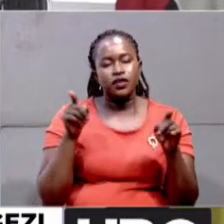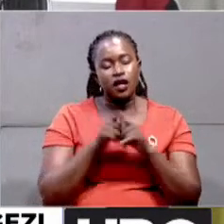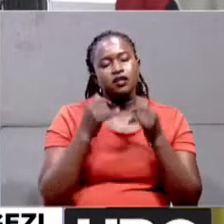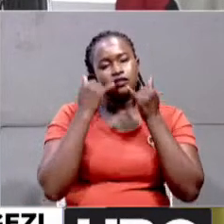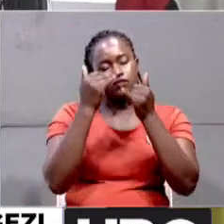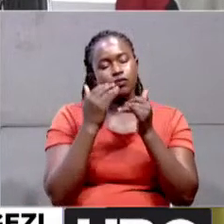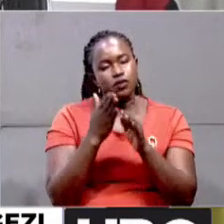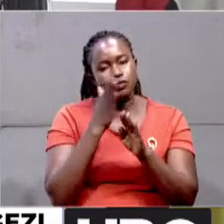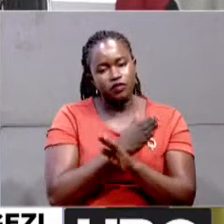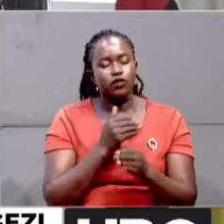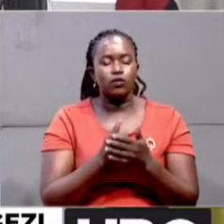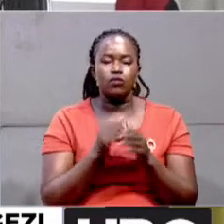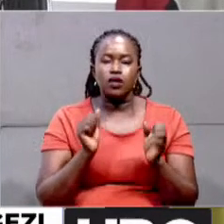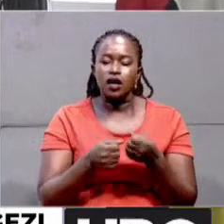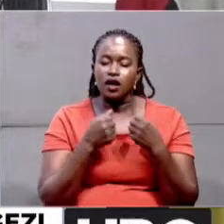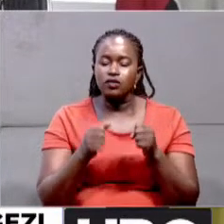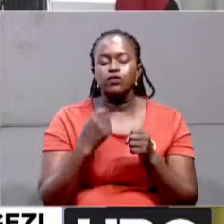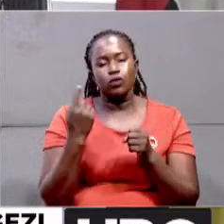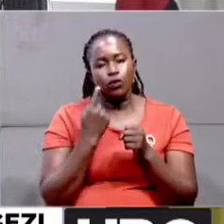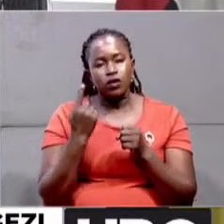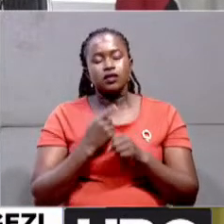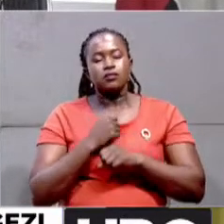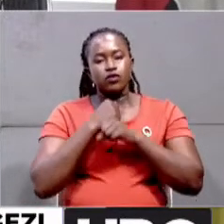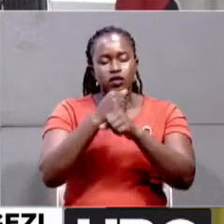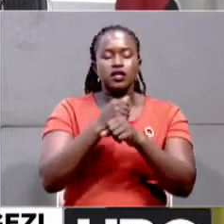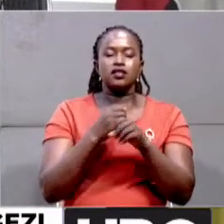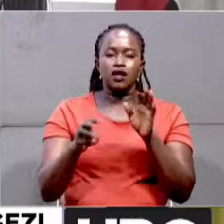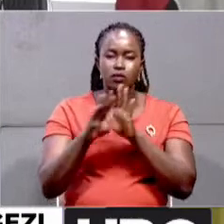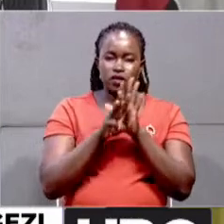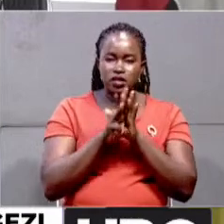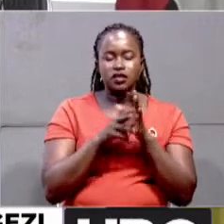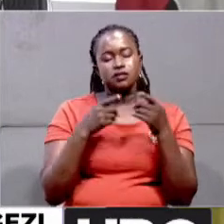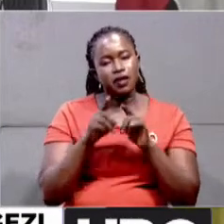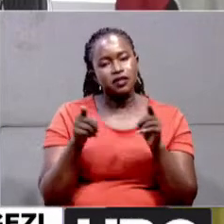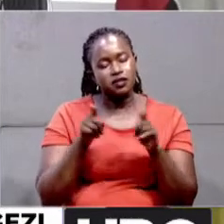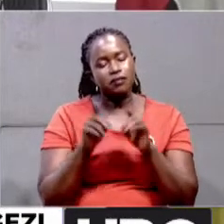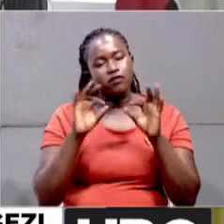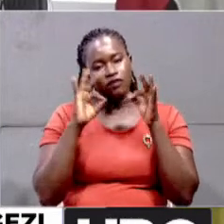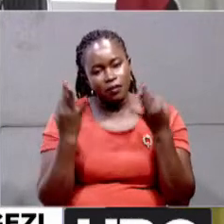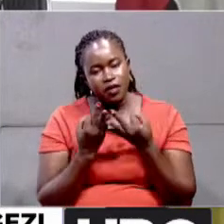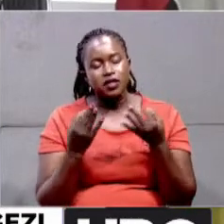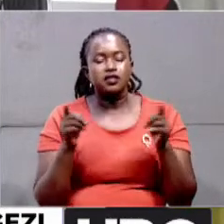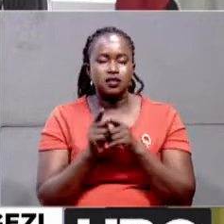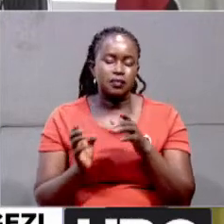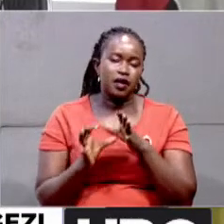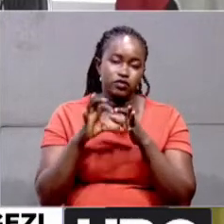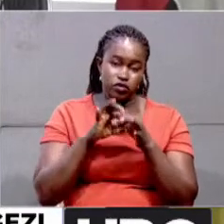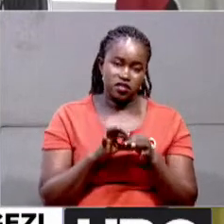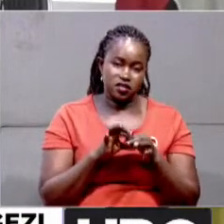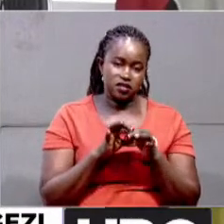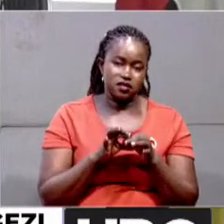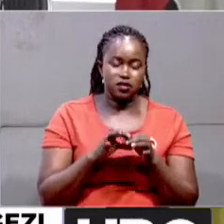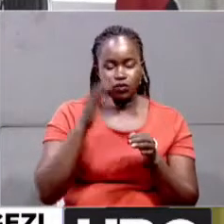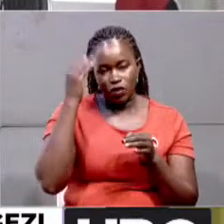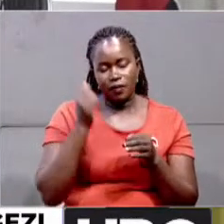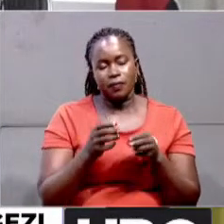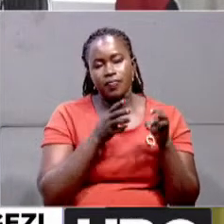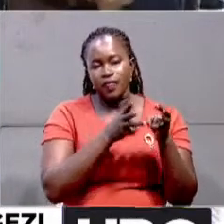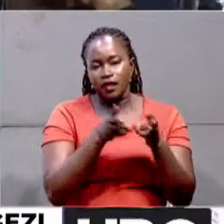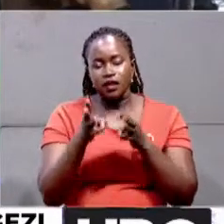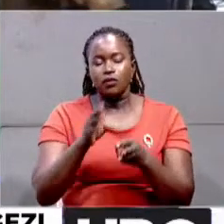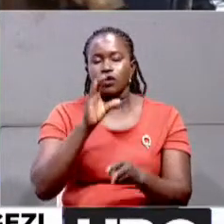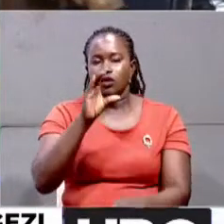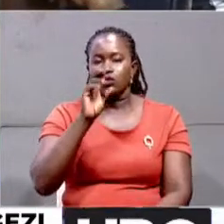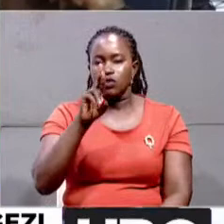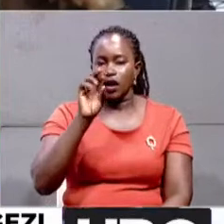only protect the witness, you protect their family, you protect their associates, because the way crime is committed